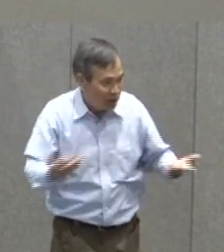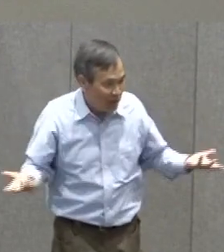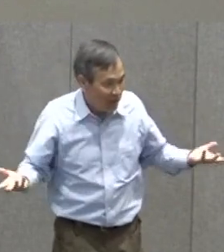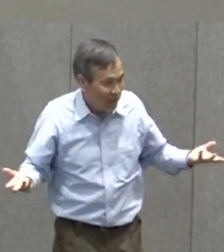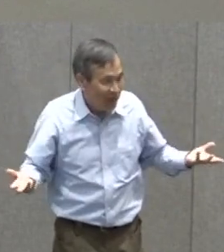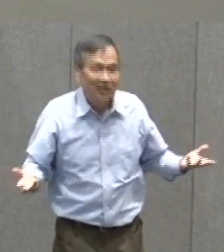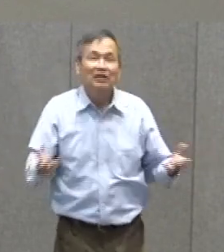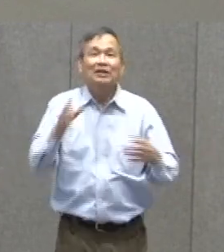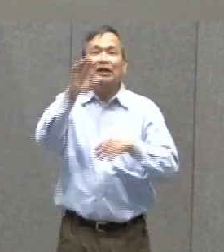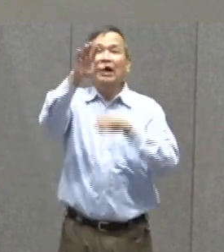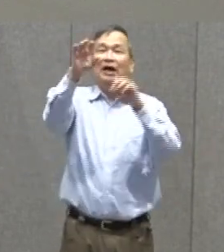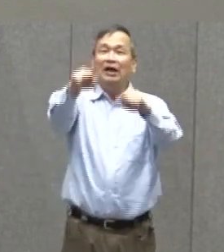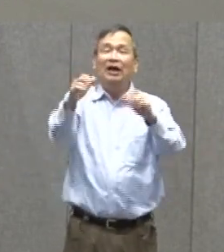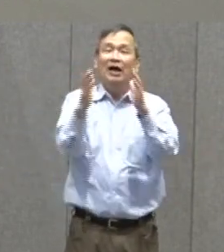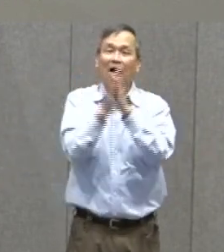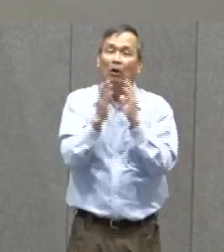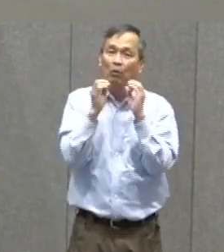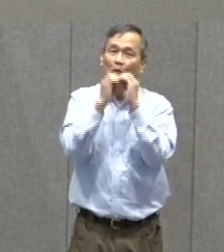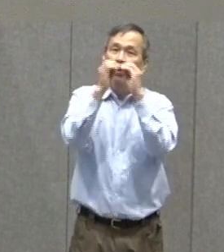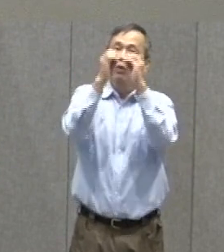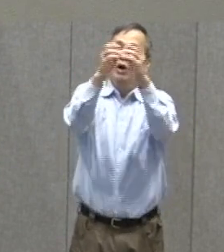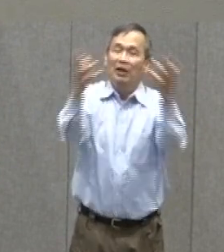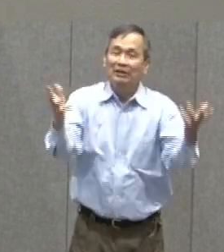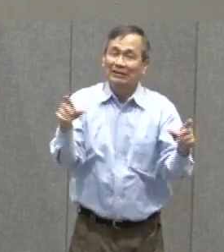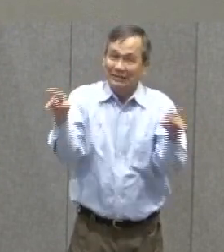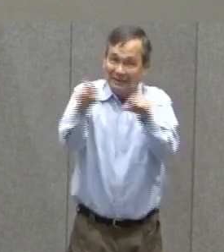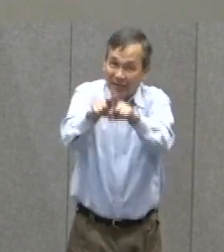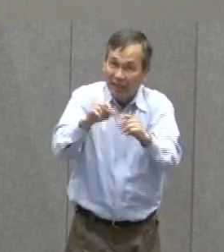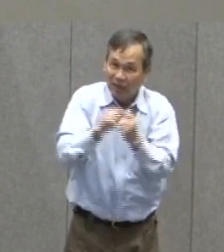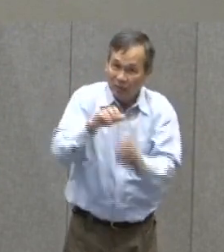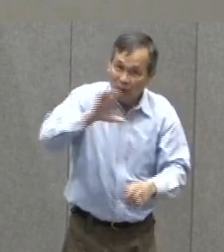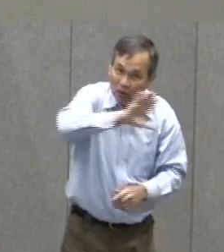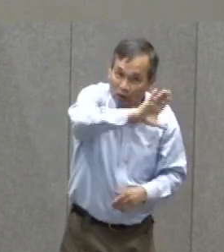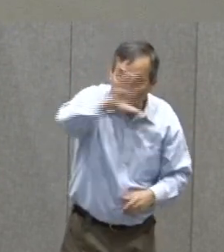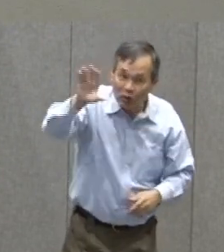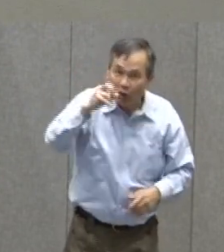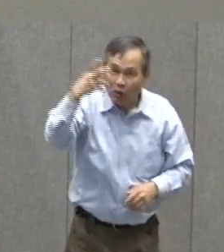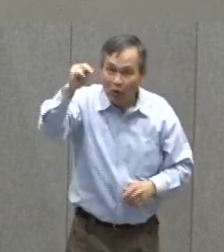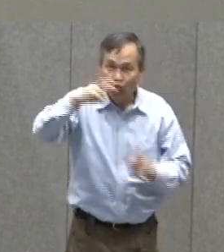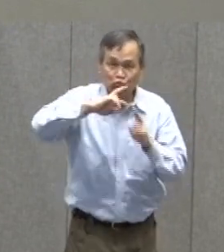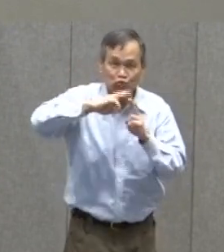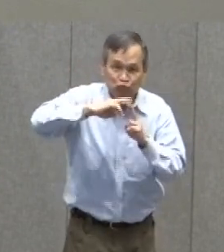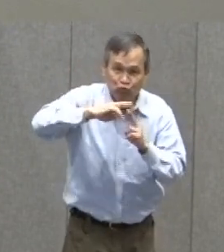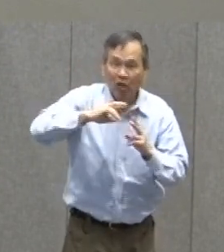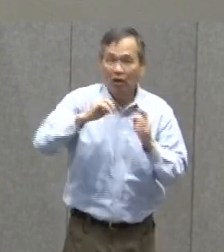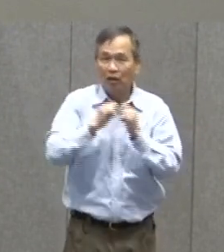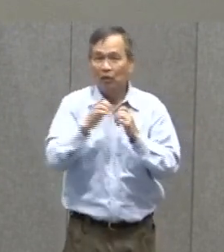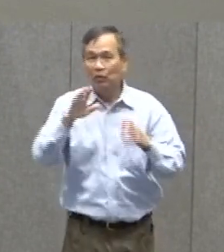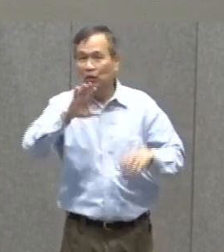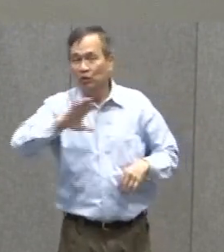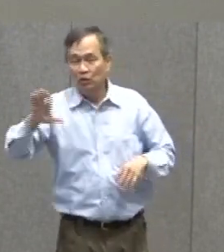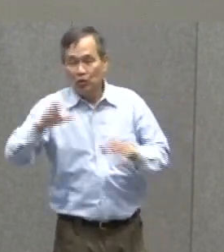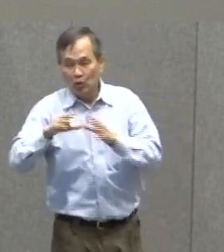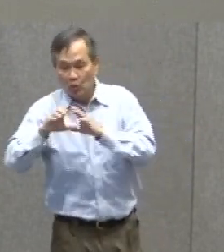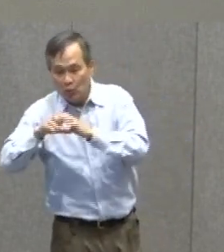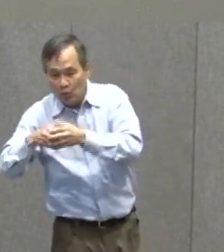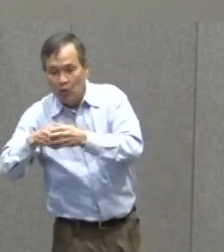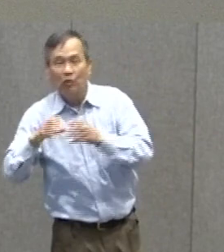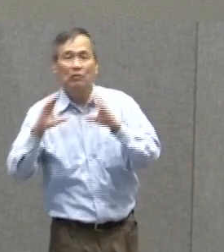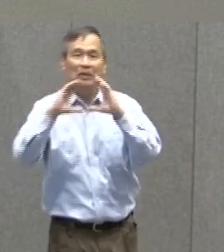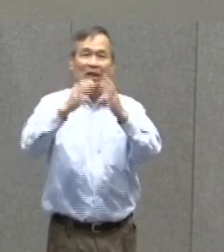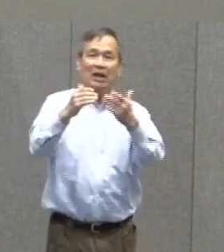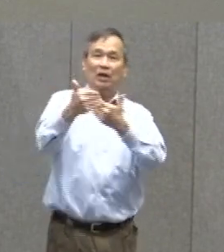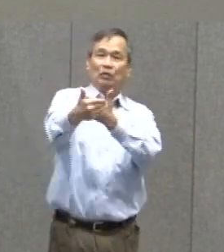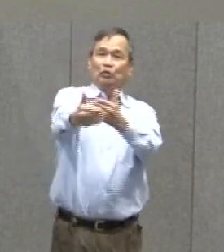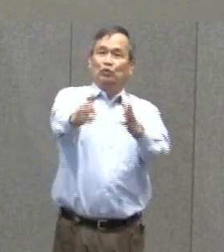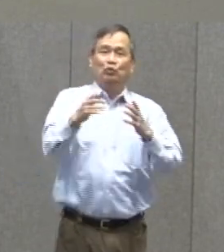further ask questions. And you can do the same with your own partner, with your small group, or in a classroom